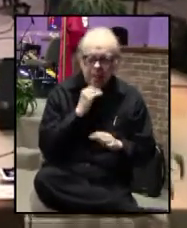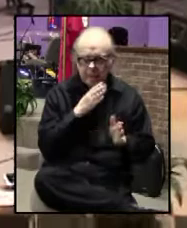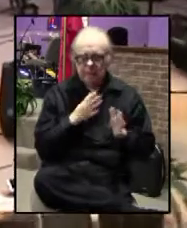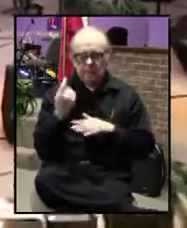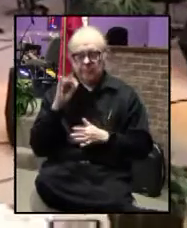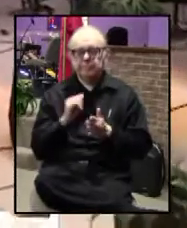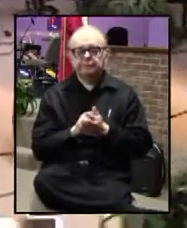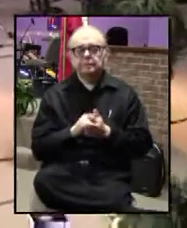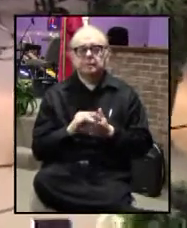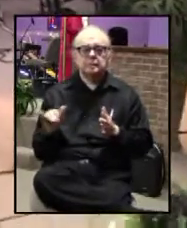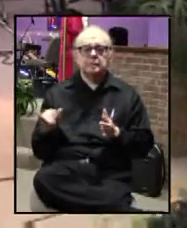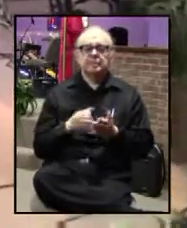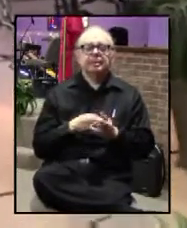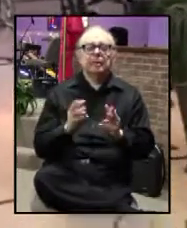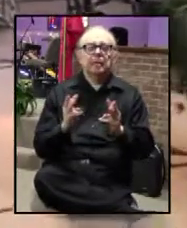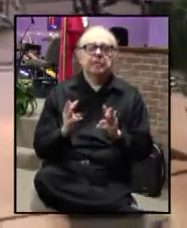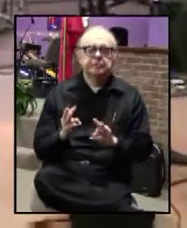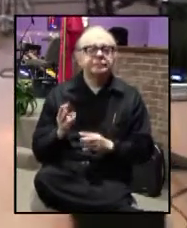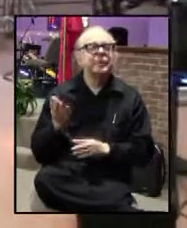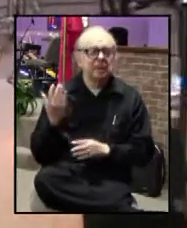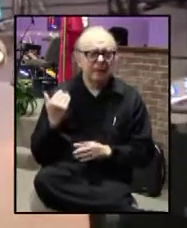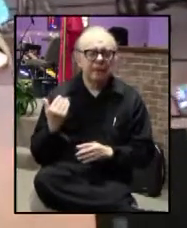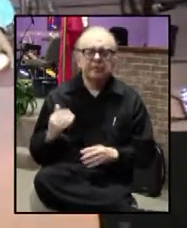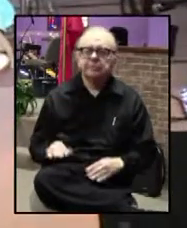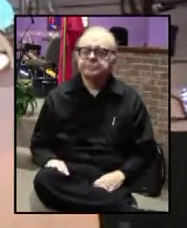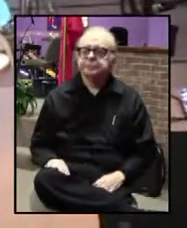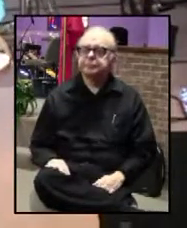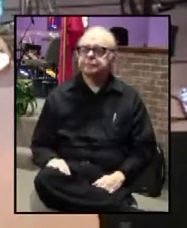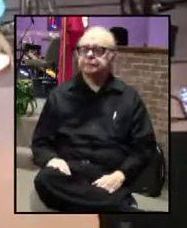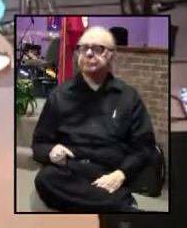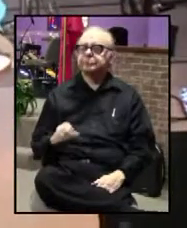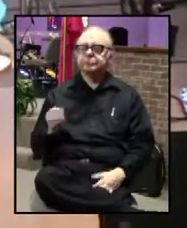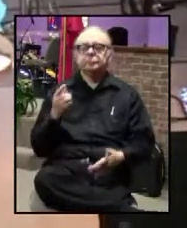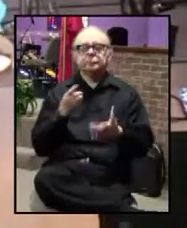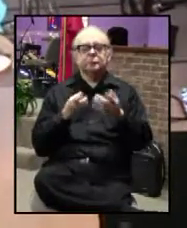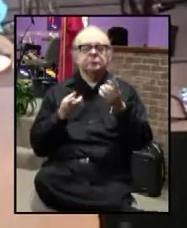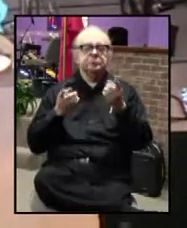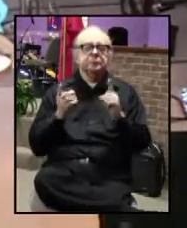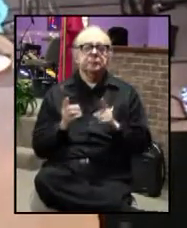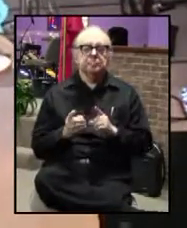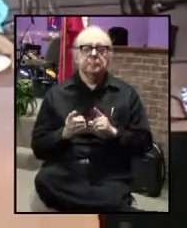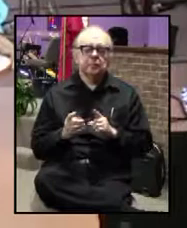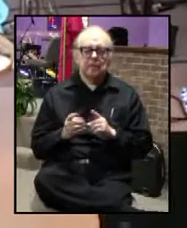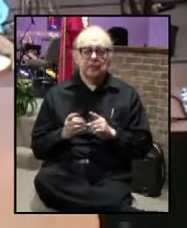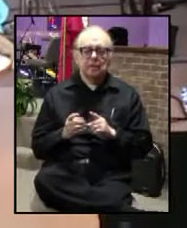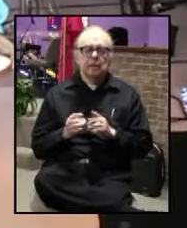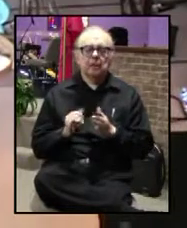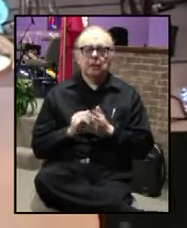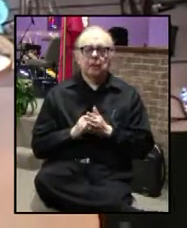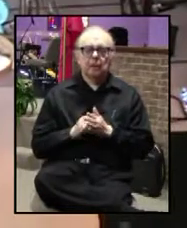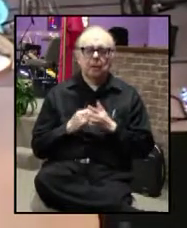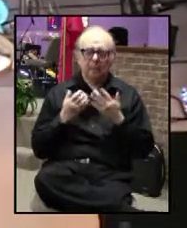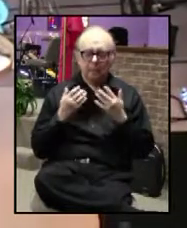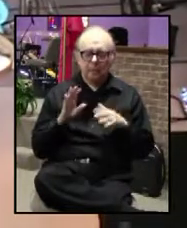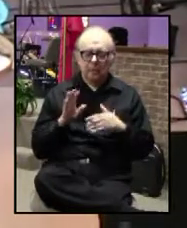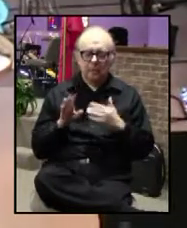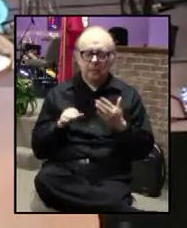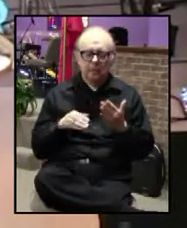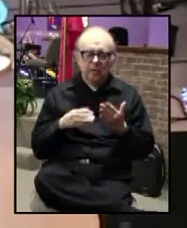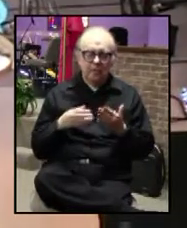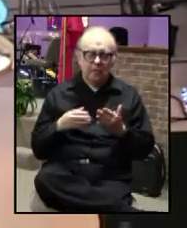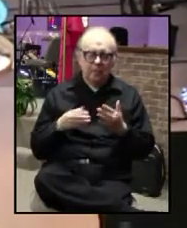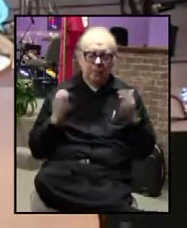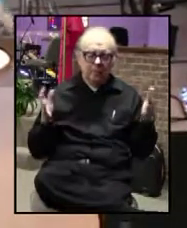for it. And this is the same way it was. And so what happened was that after all of this